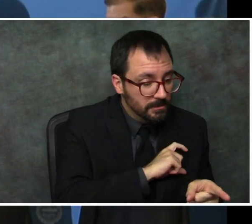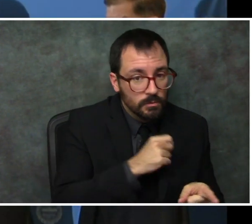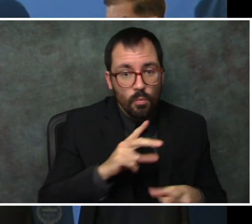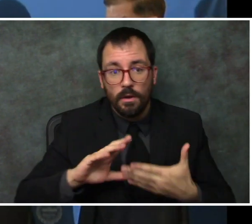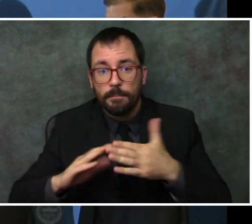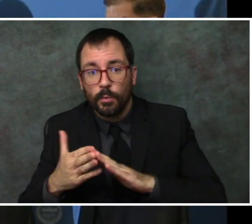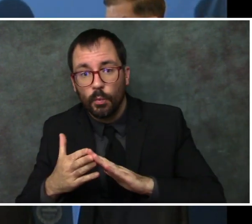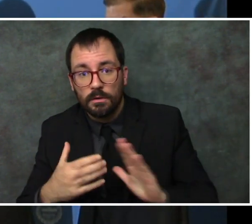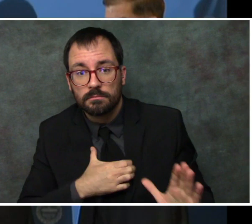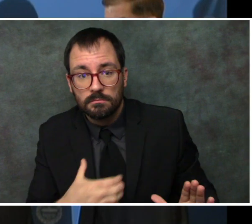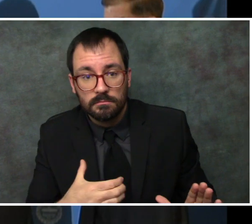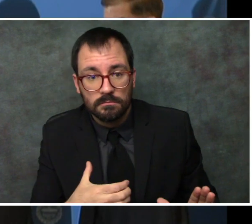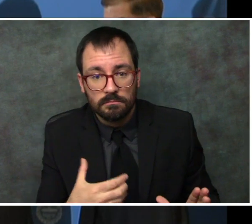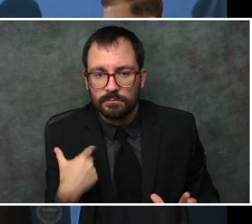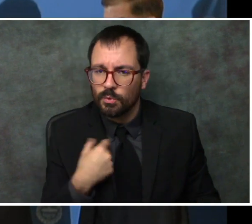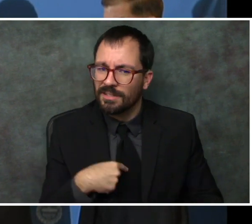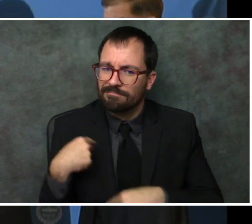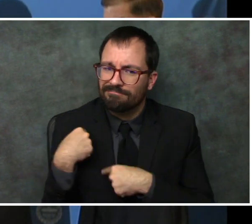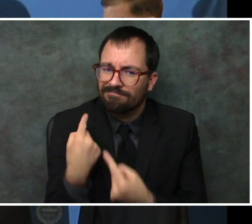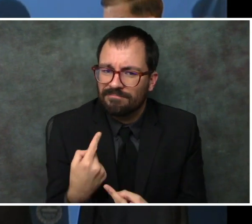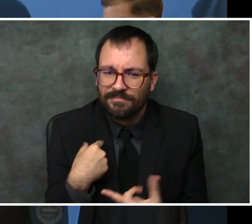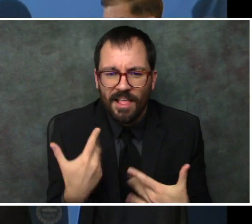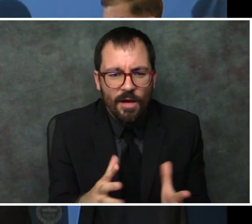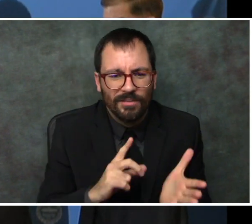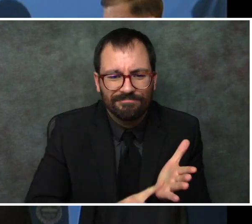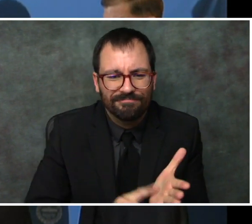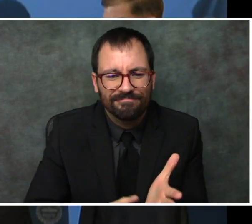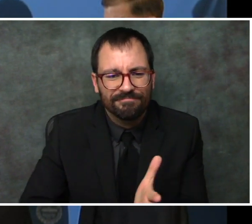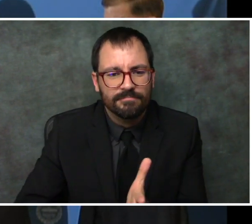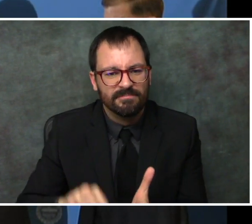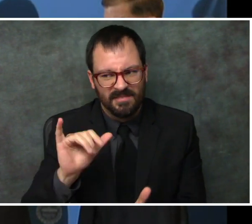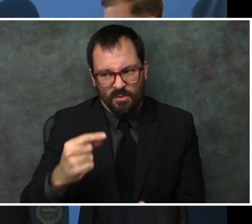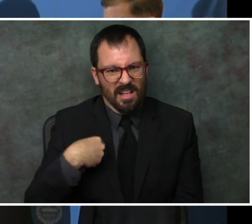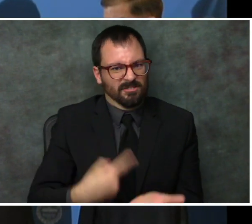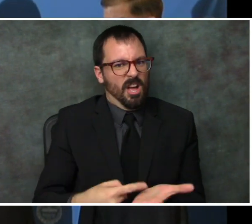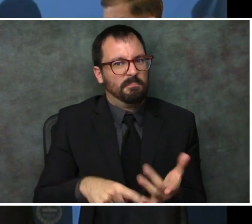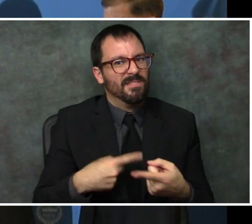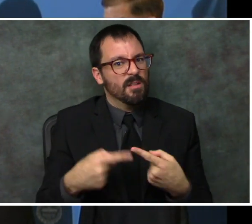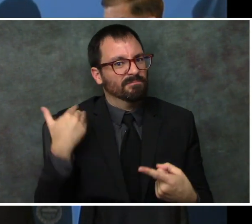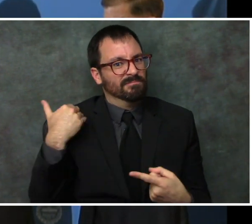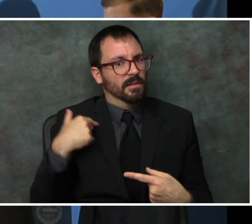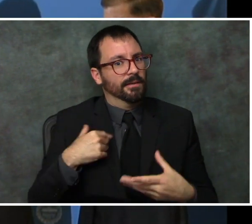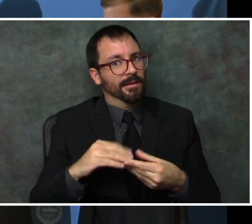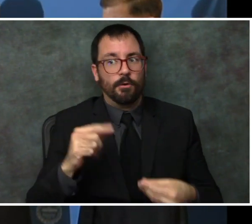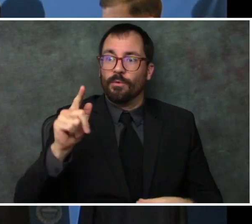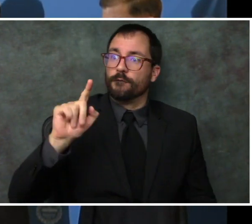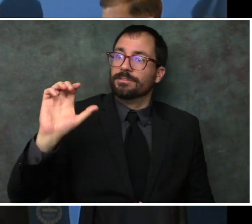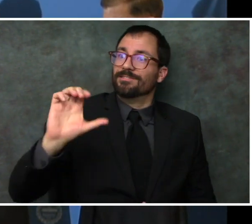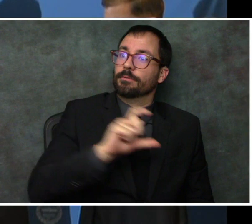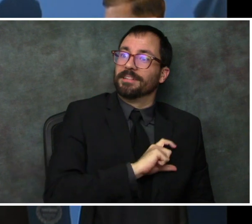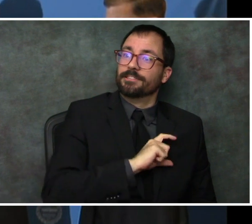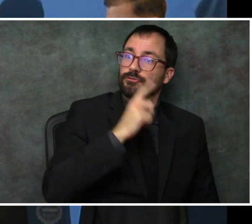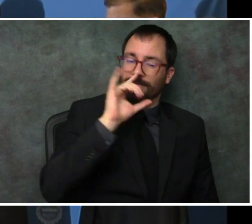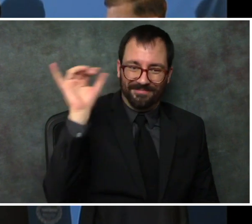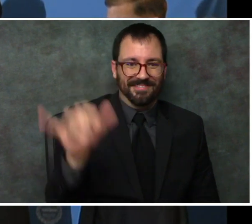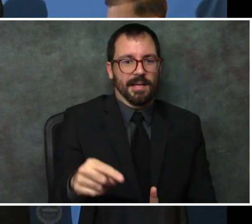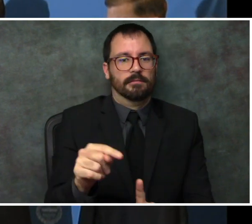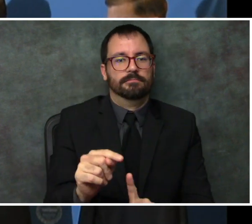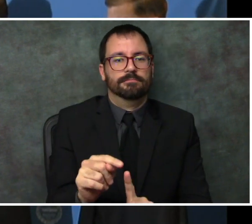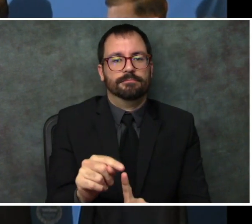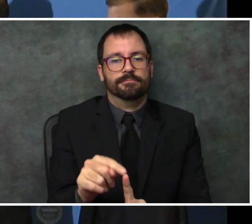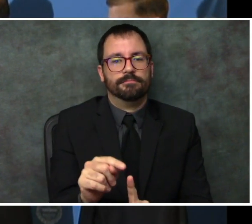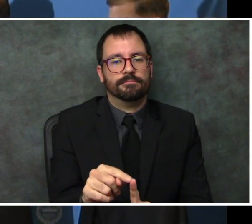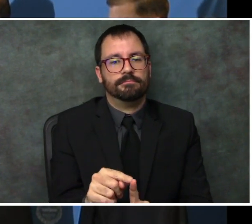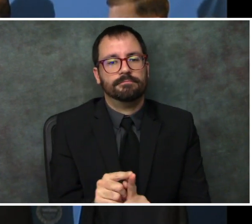21st century policing and going forward. This is what I'm talking about when we got to look at things through different eyes of these